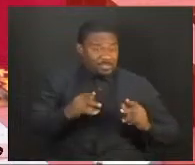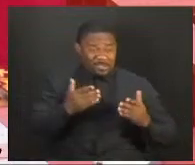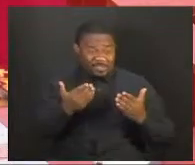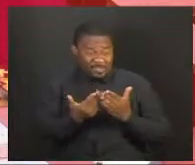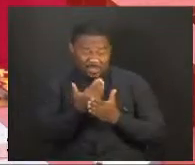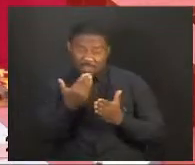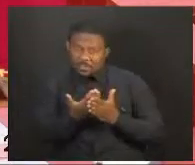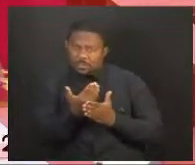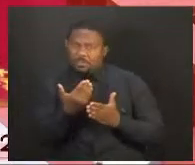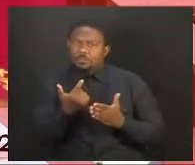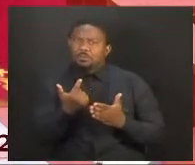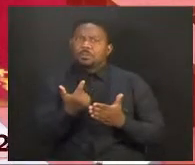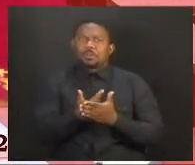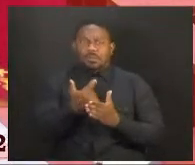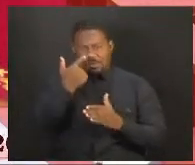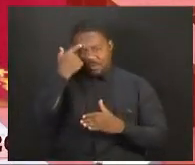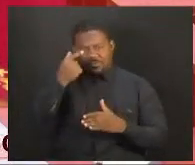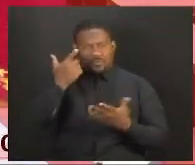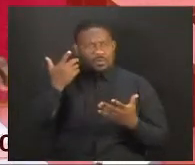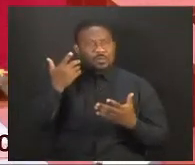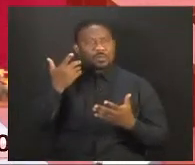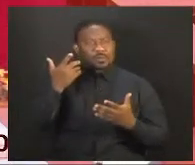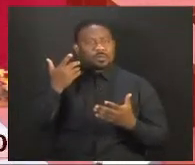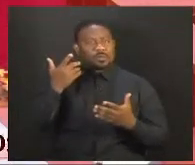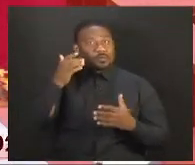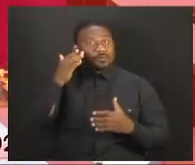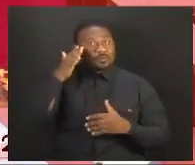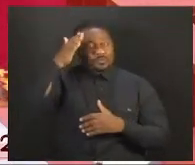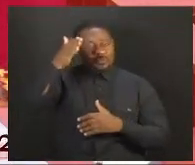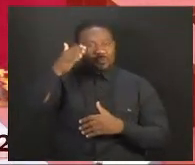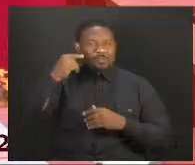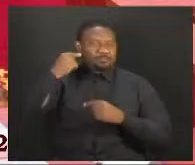coming generations. And finally,